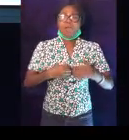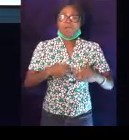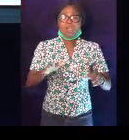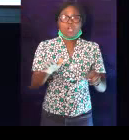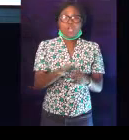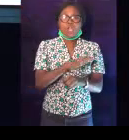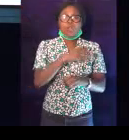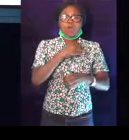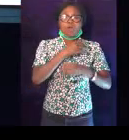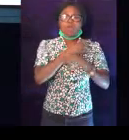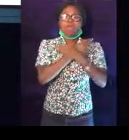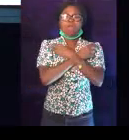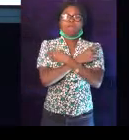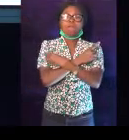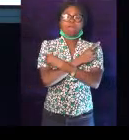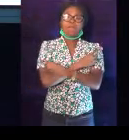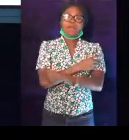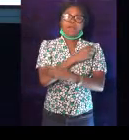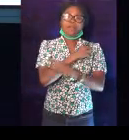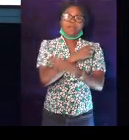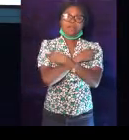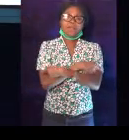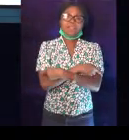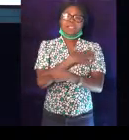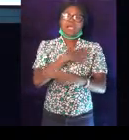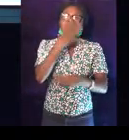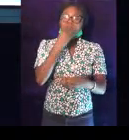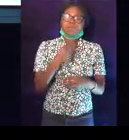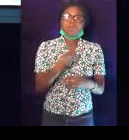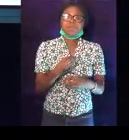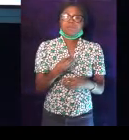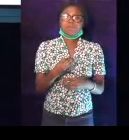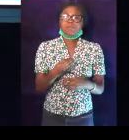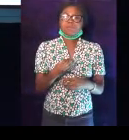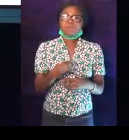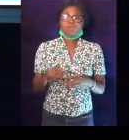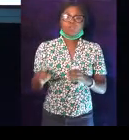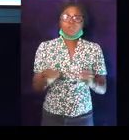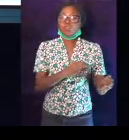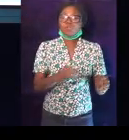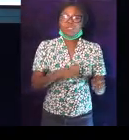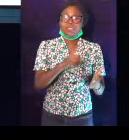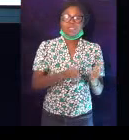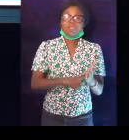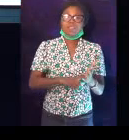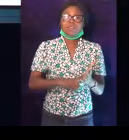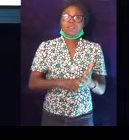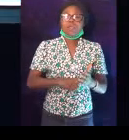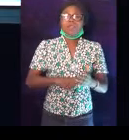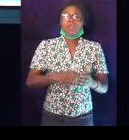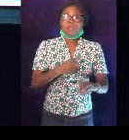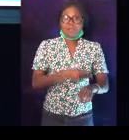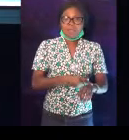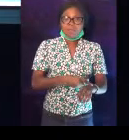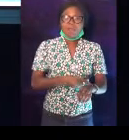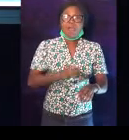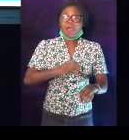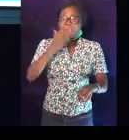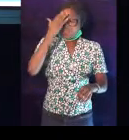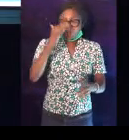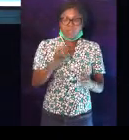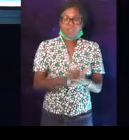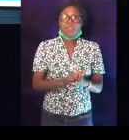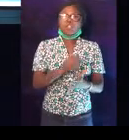have enough rest and sleep. Have enough rest and sleep. During this period, I know